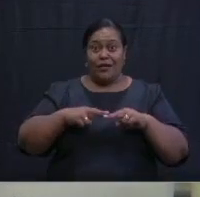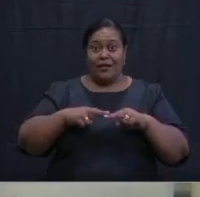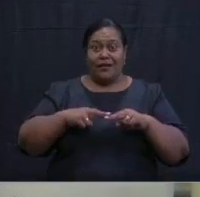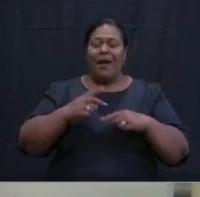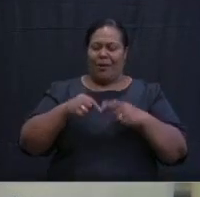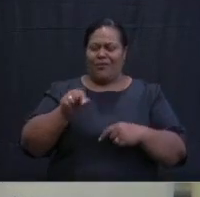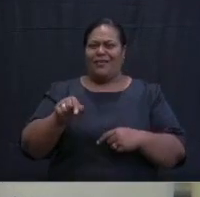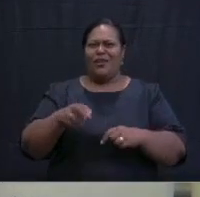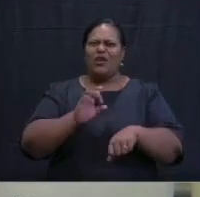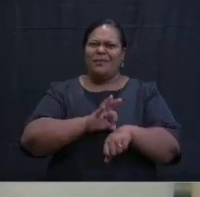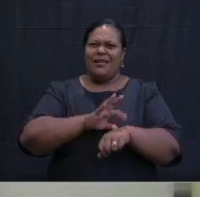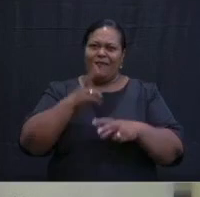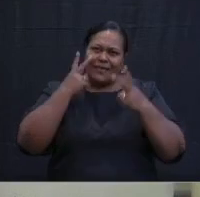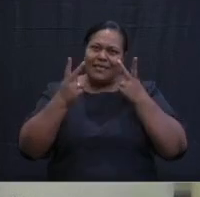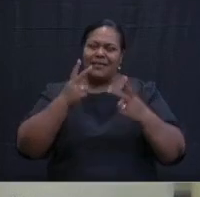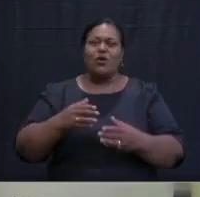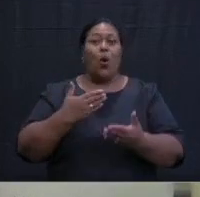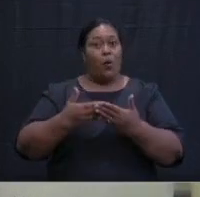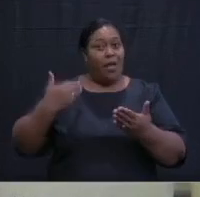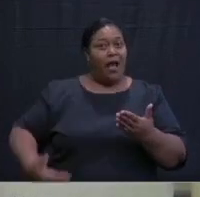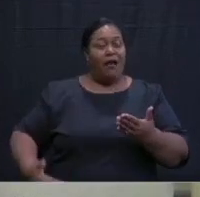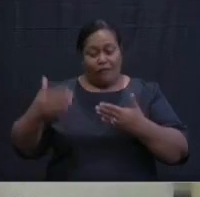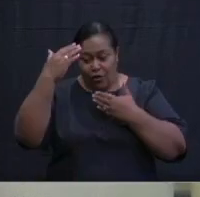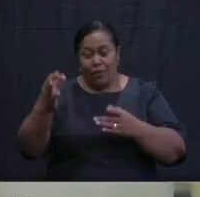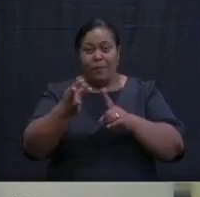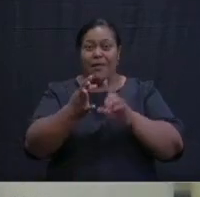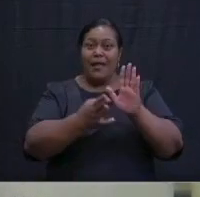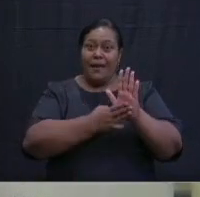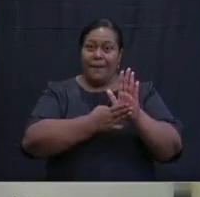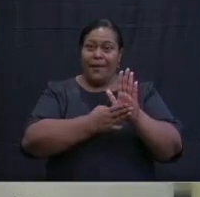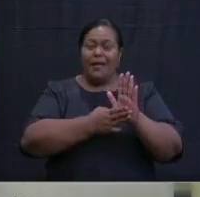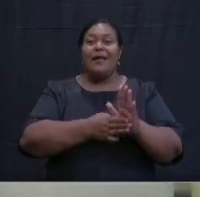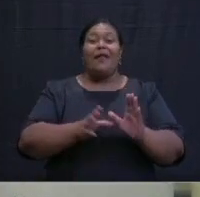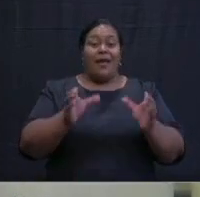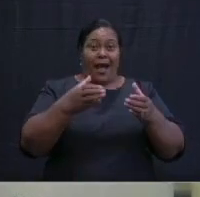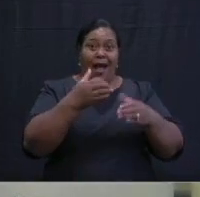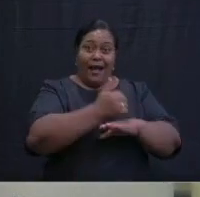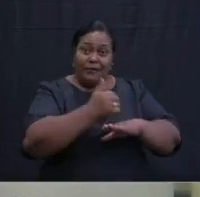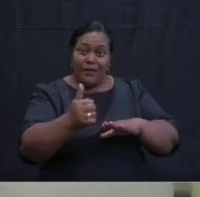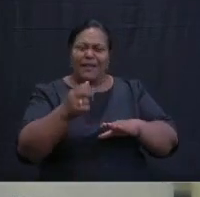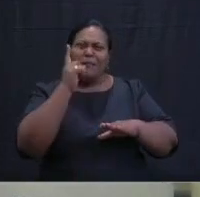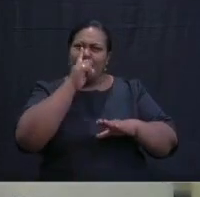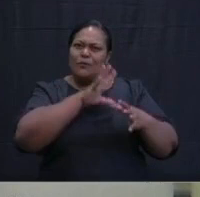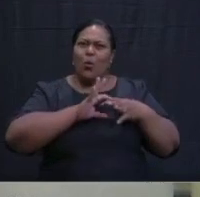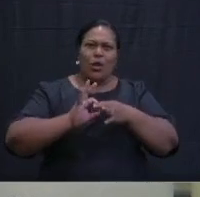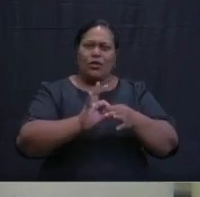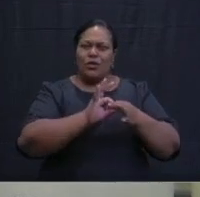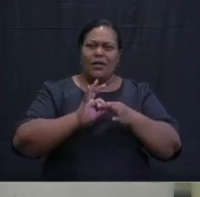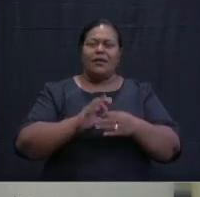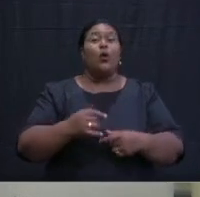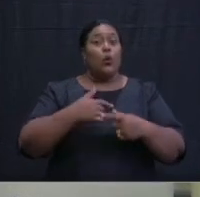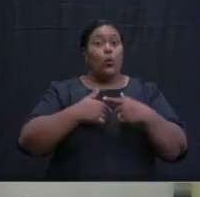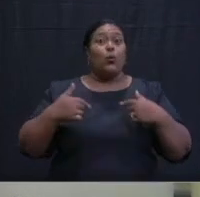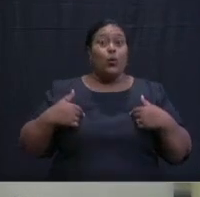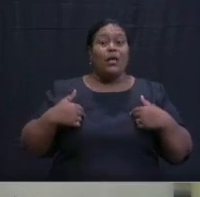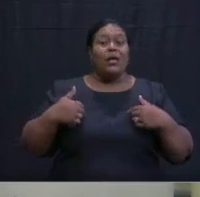Finally, on behalf of the Honorable Prime Minister, the Cabinet and the People's Coalition, we